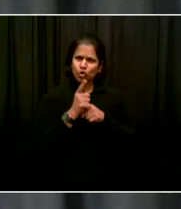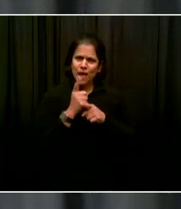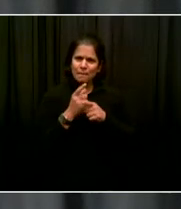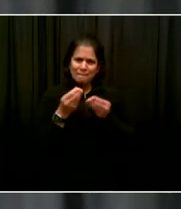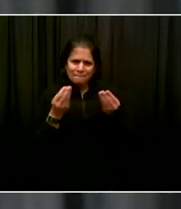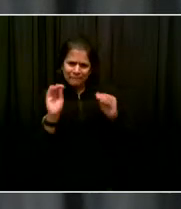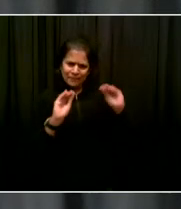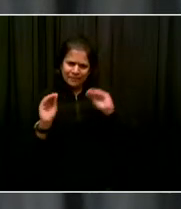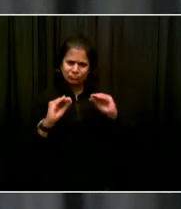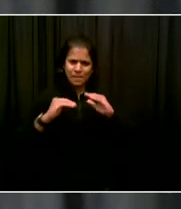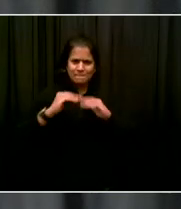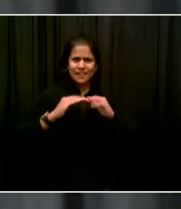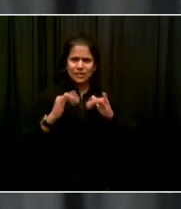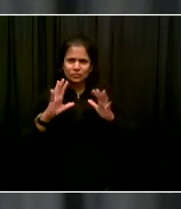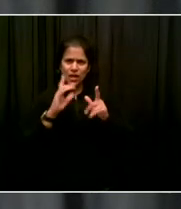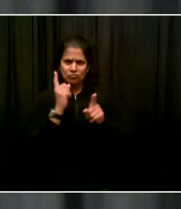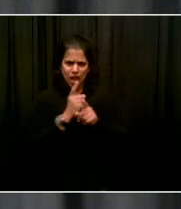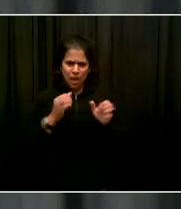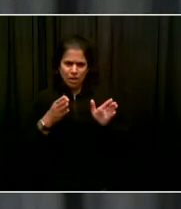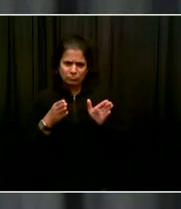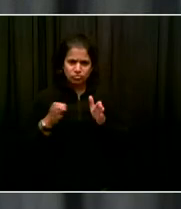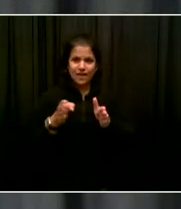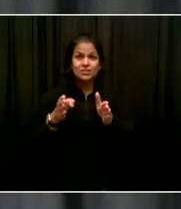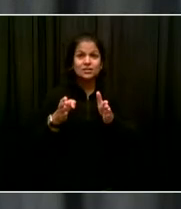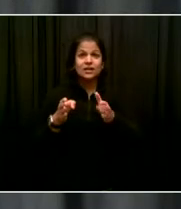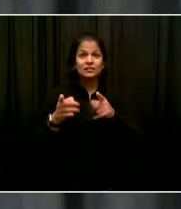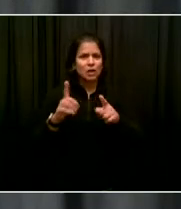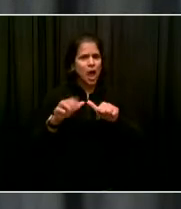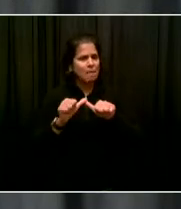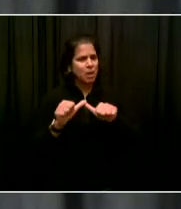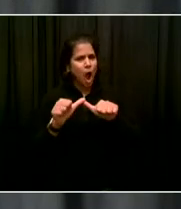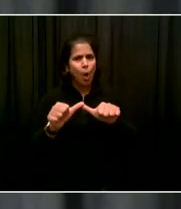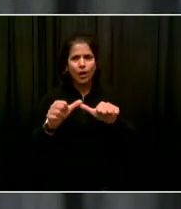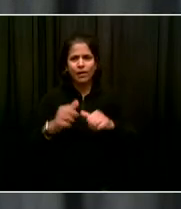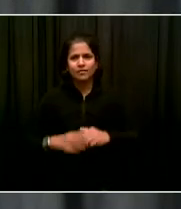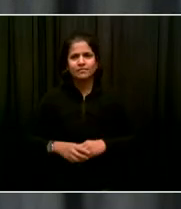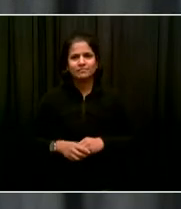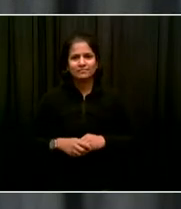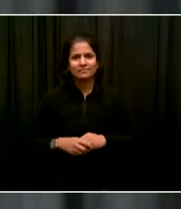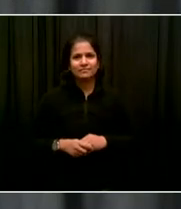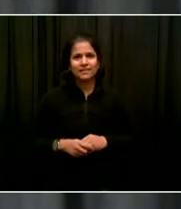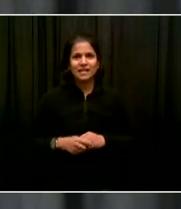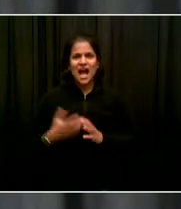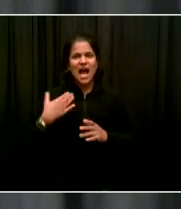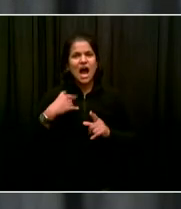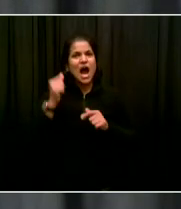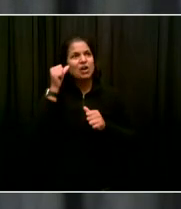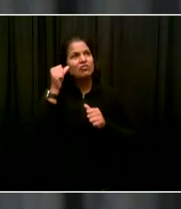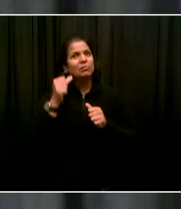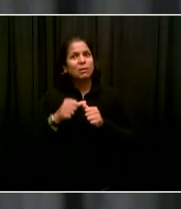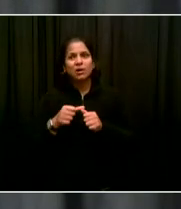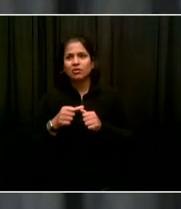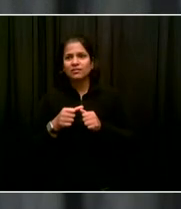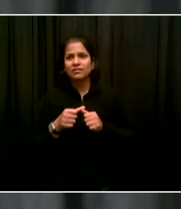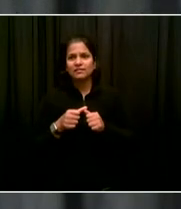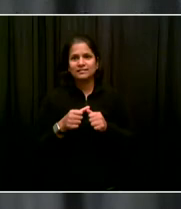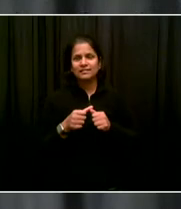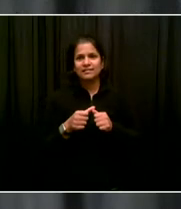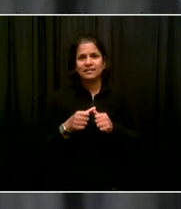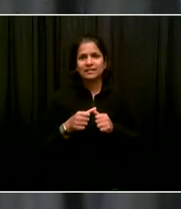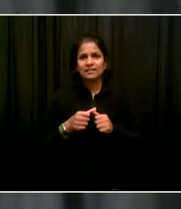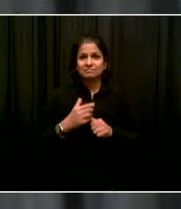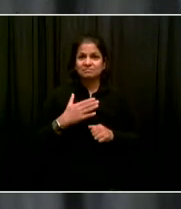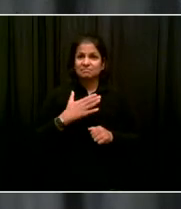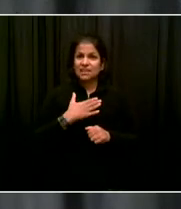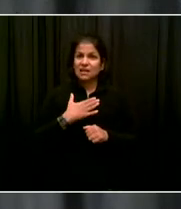just gotta keep going. You know, I was at one of my greatest days ever.